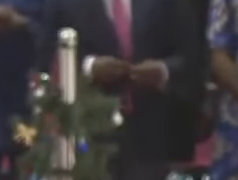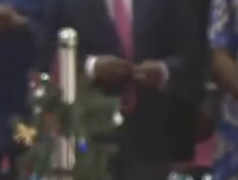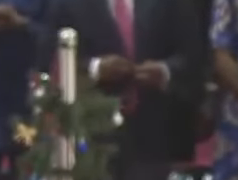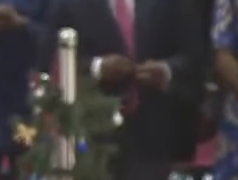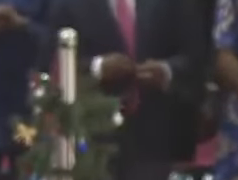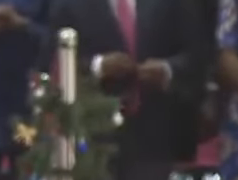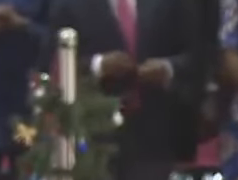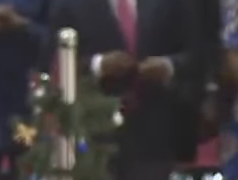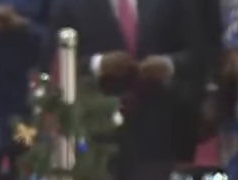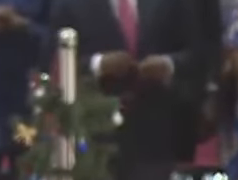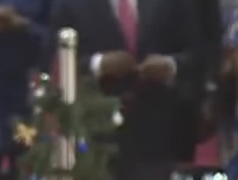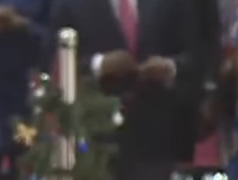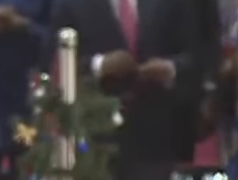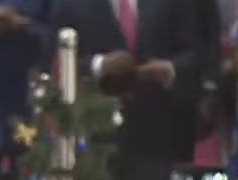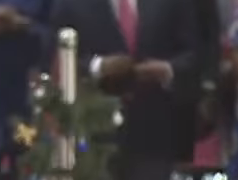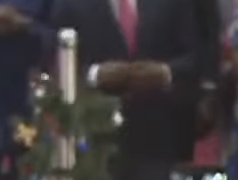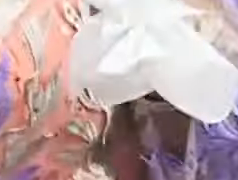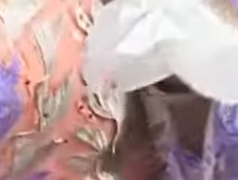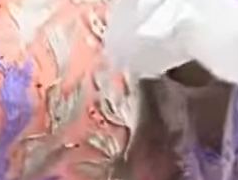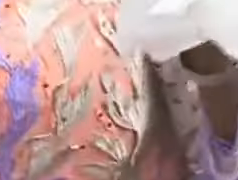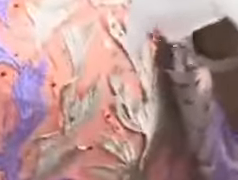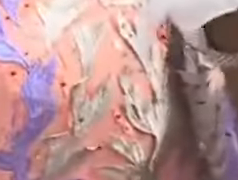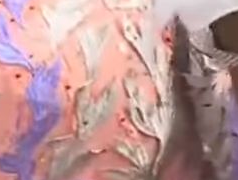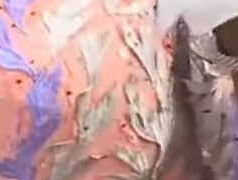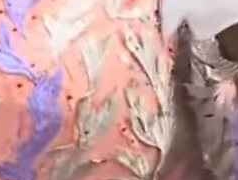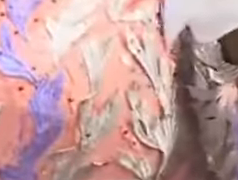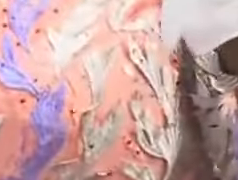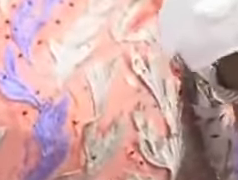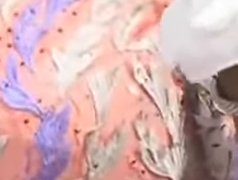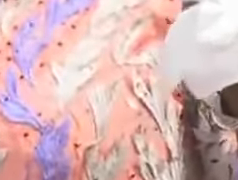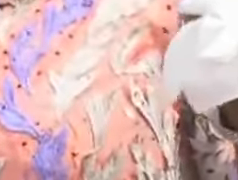your wind will blow in favor of your children.